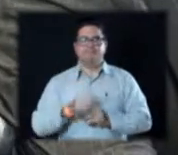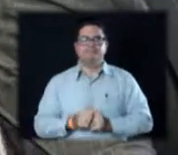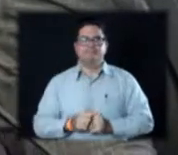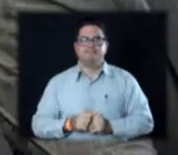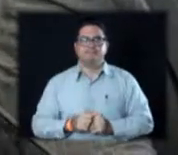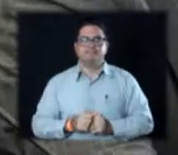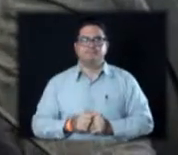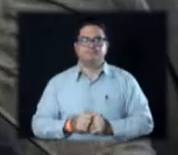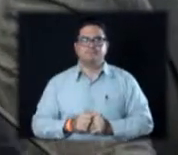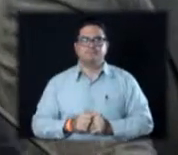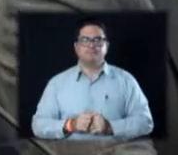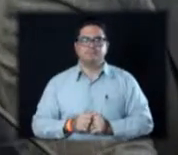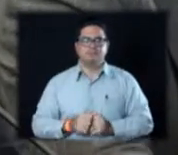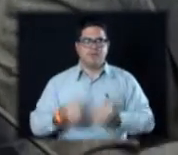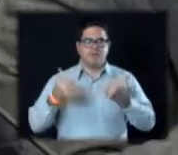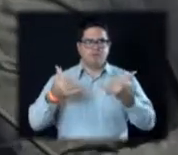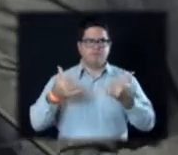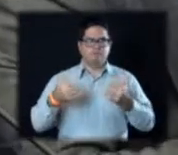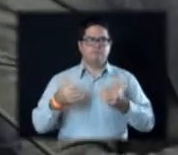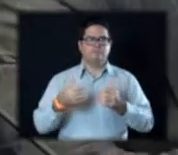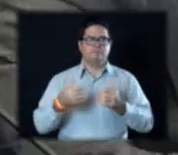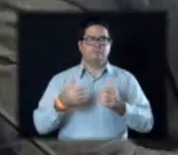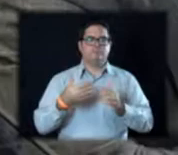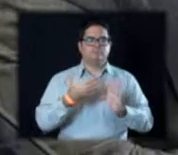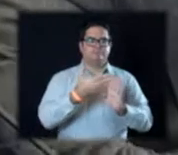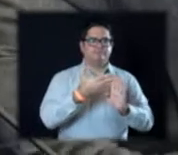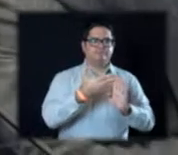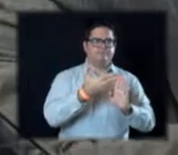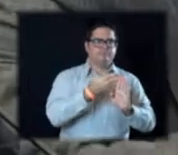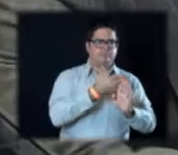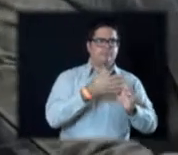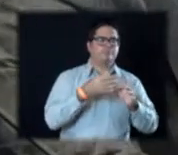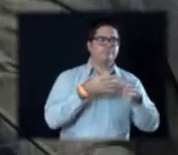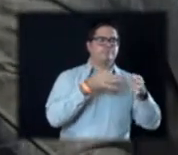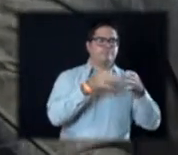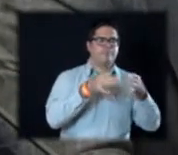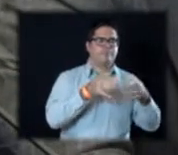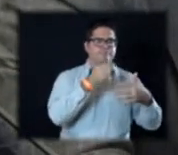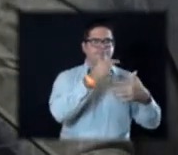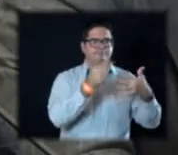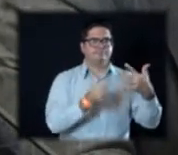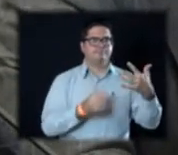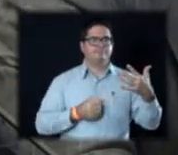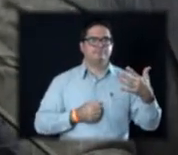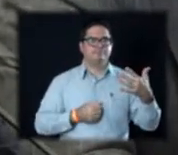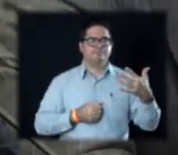I would now like to provide some background regarding our efforts to obtain